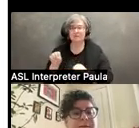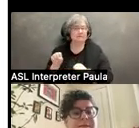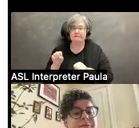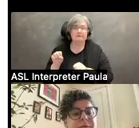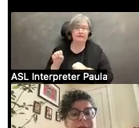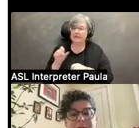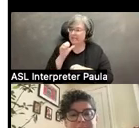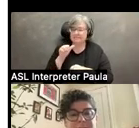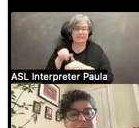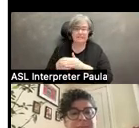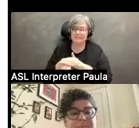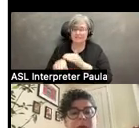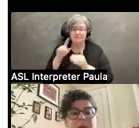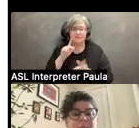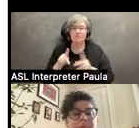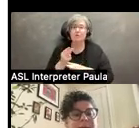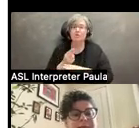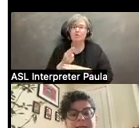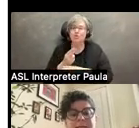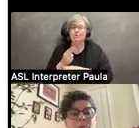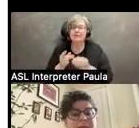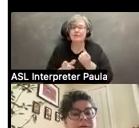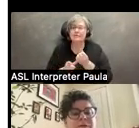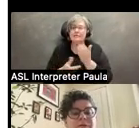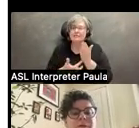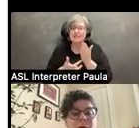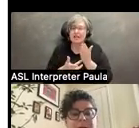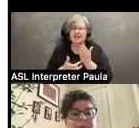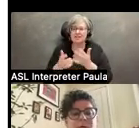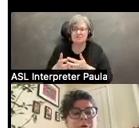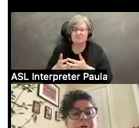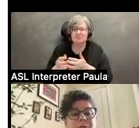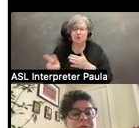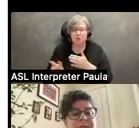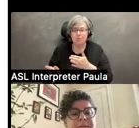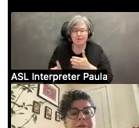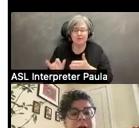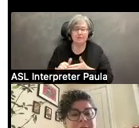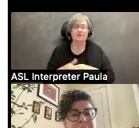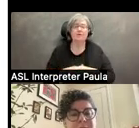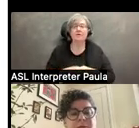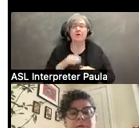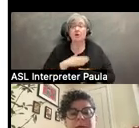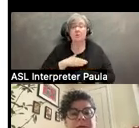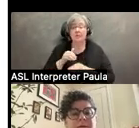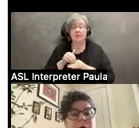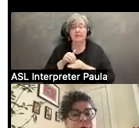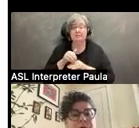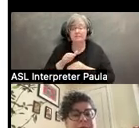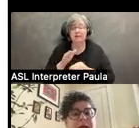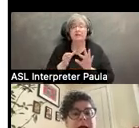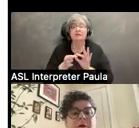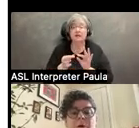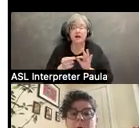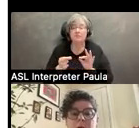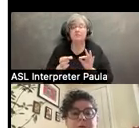to assistive devices. Please send questions, comments, or resources directly to the event